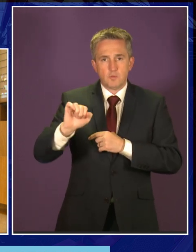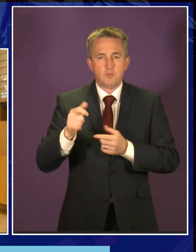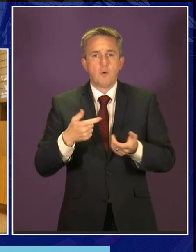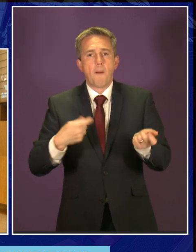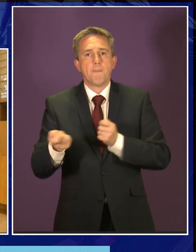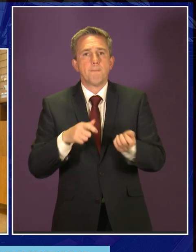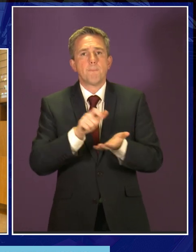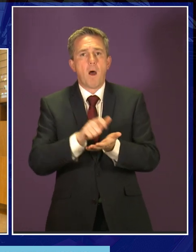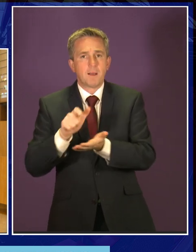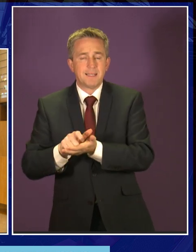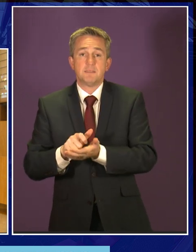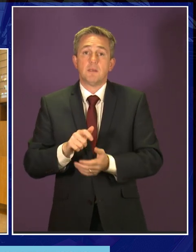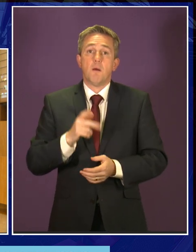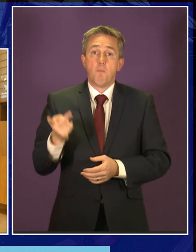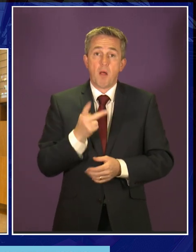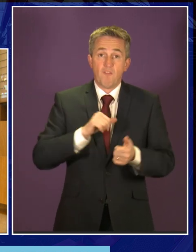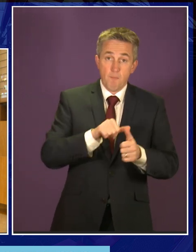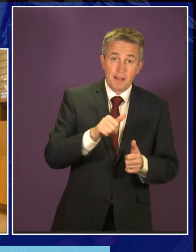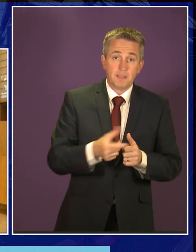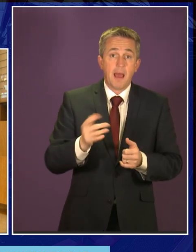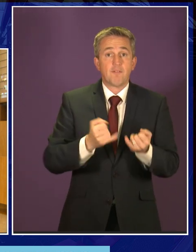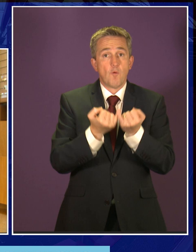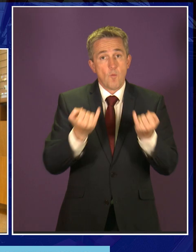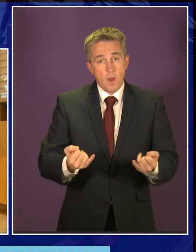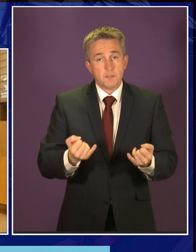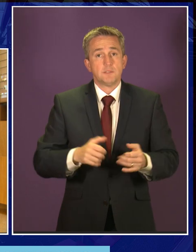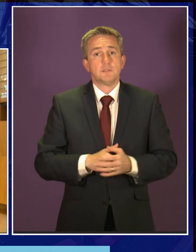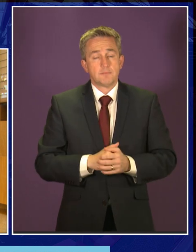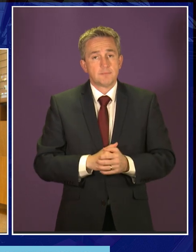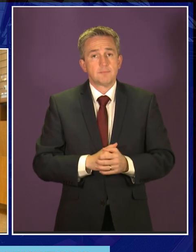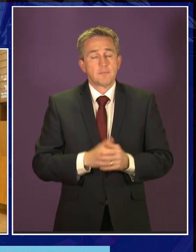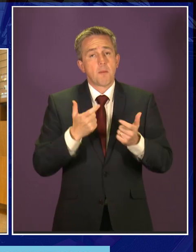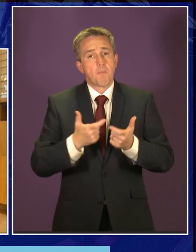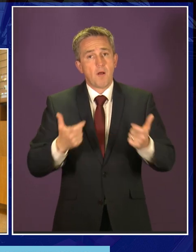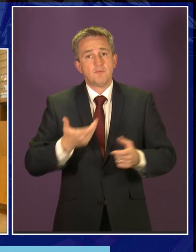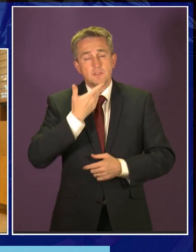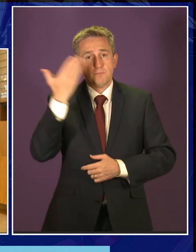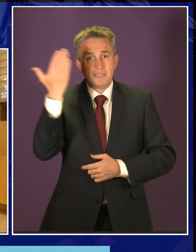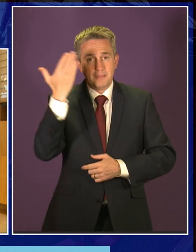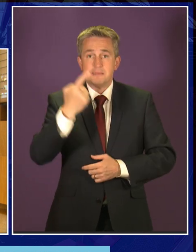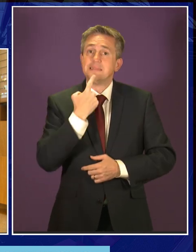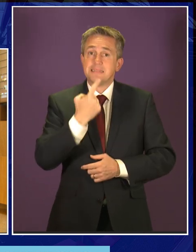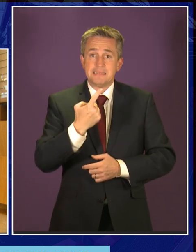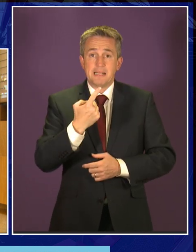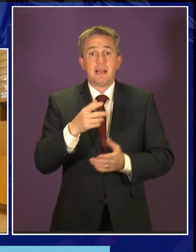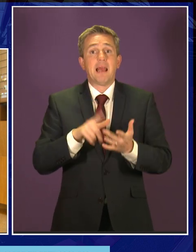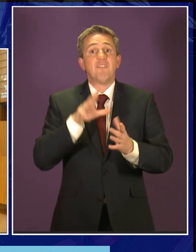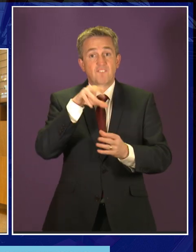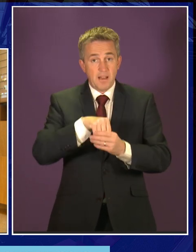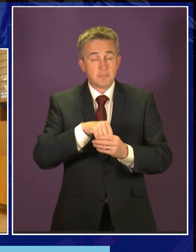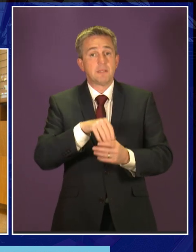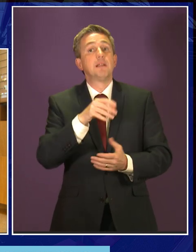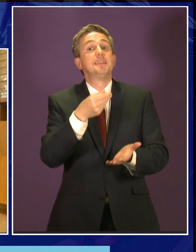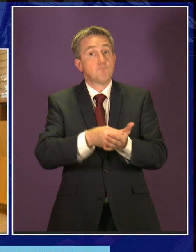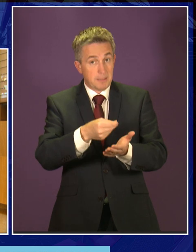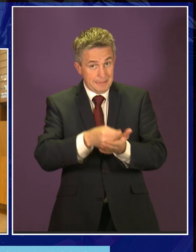plural agendas, for better or for worse. However, speakers often reflected that investment is not only about money,